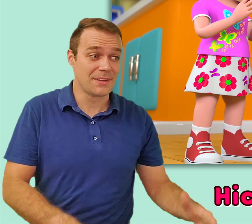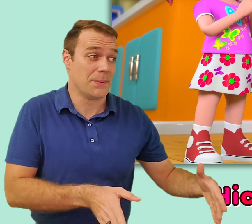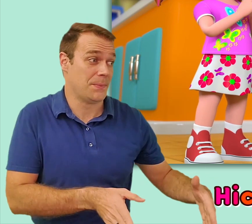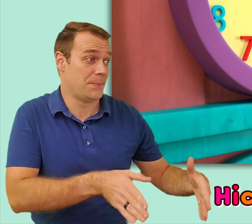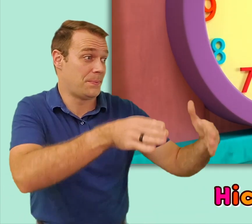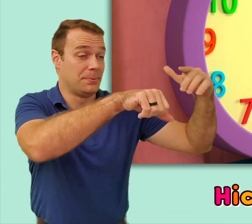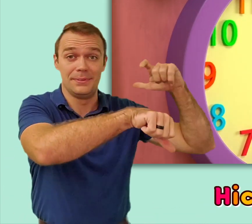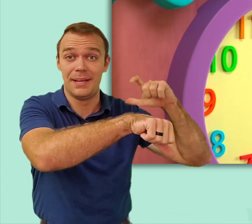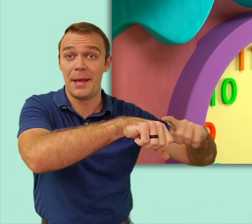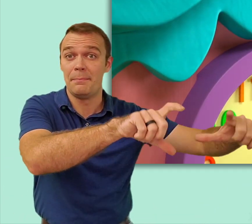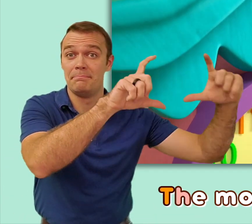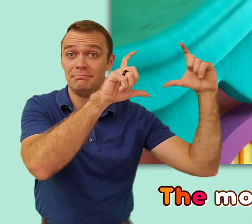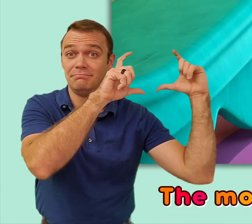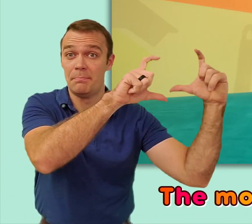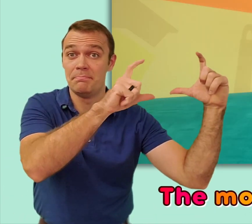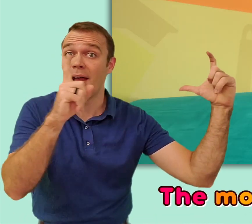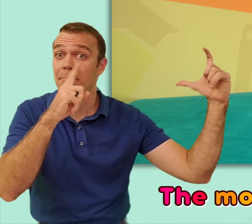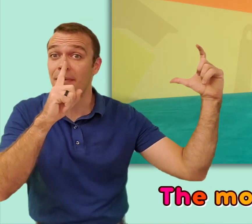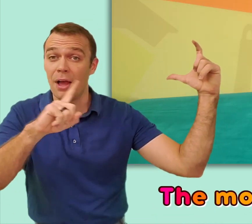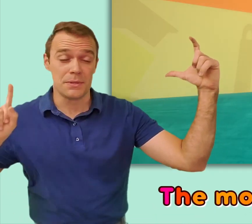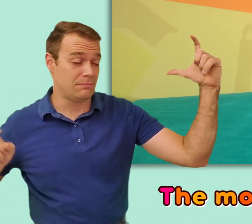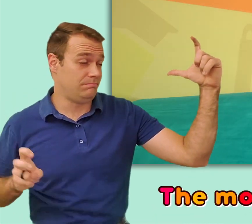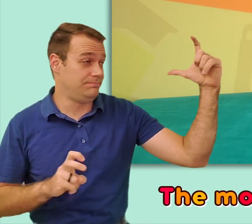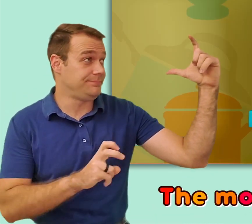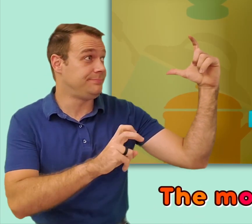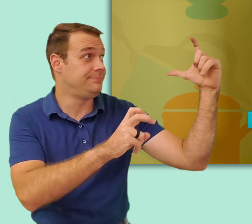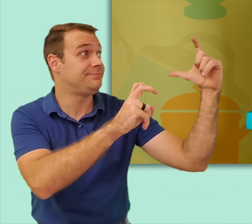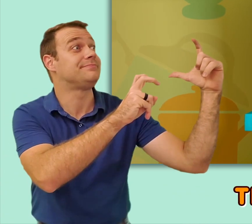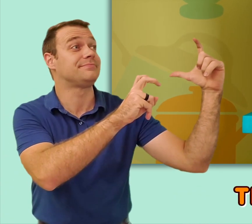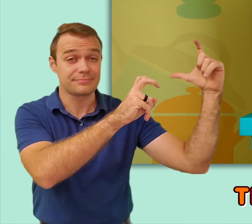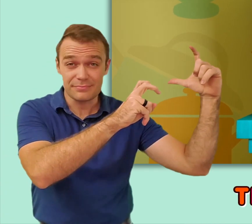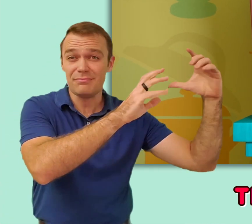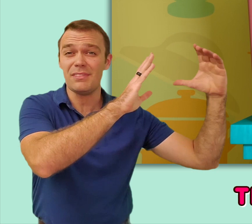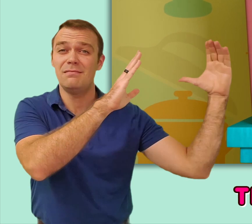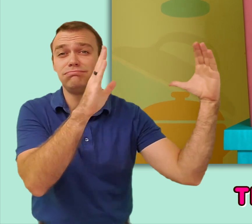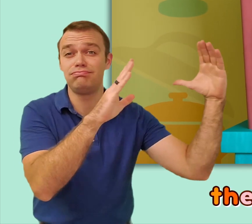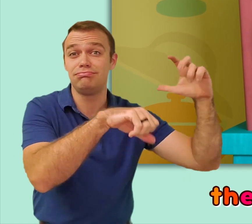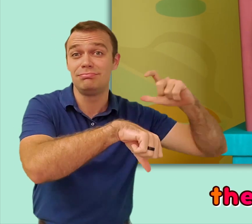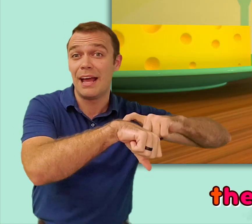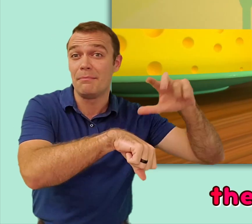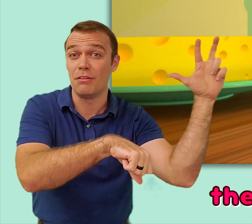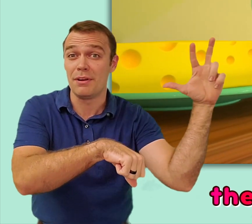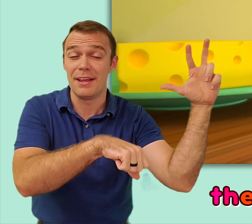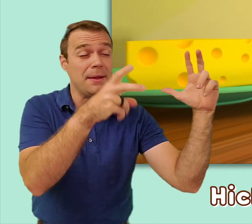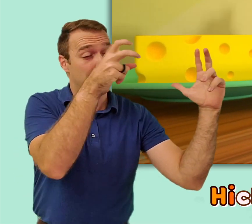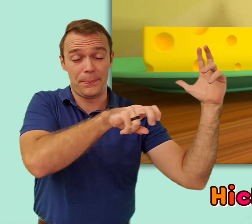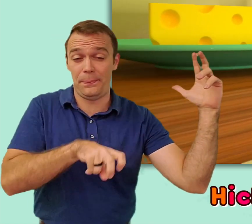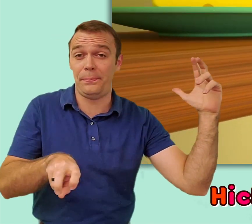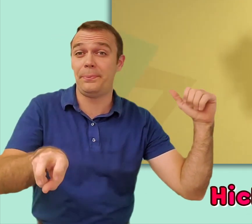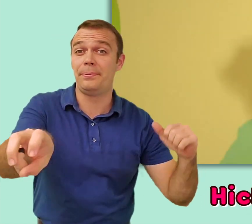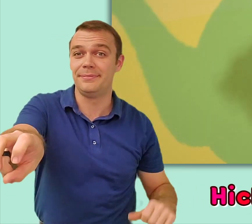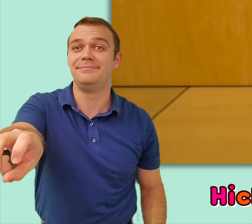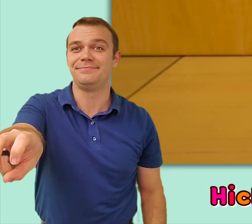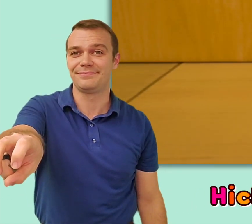Hickory, dickory, dock. The mouse went up the clock. The clock struck 3, the mouse ran down.